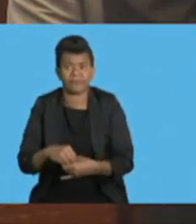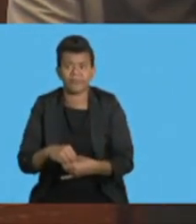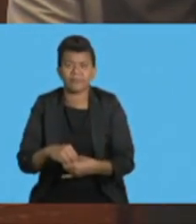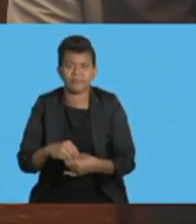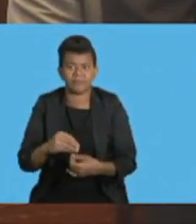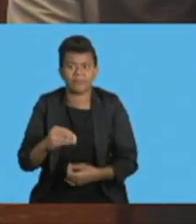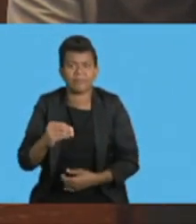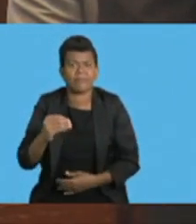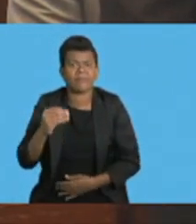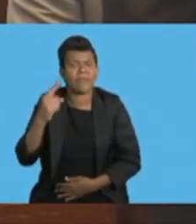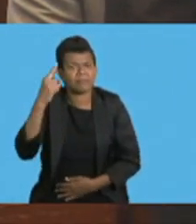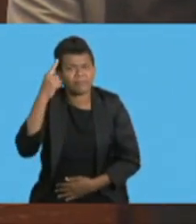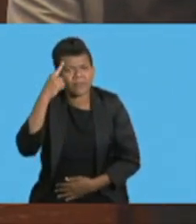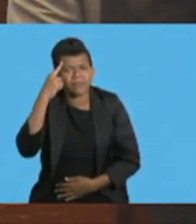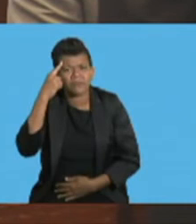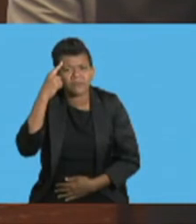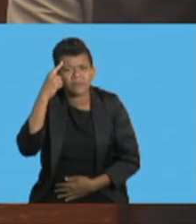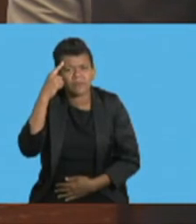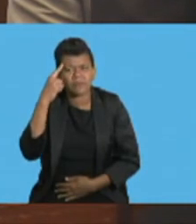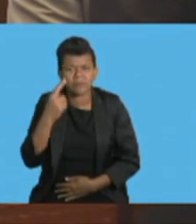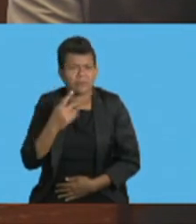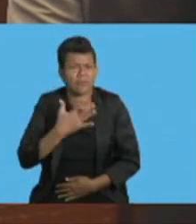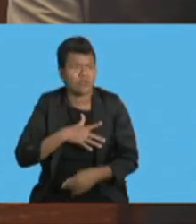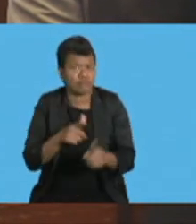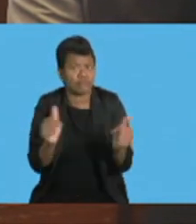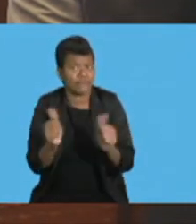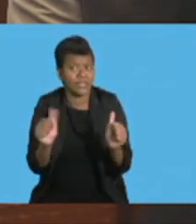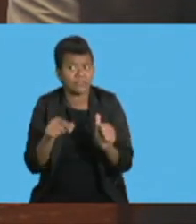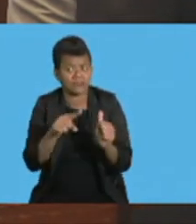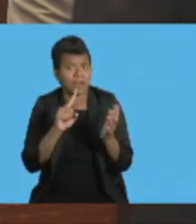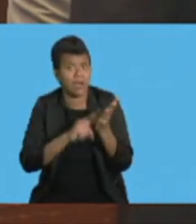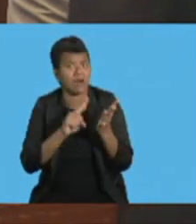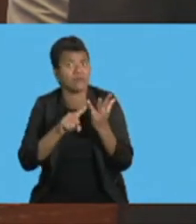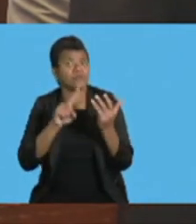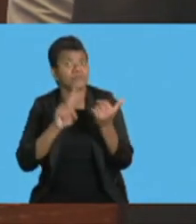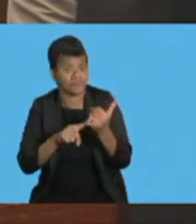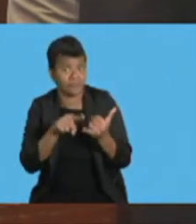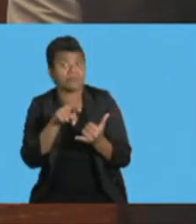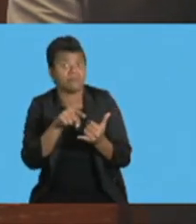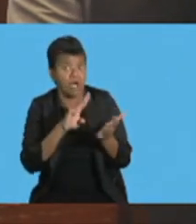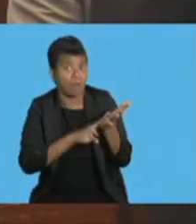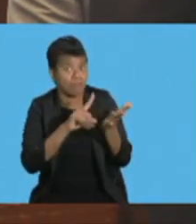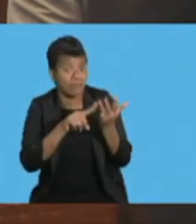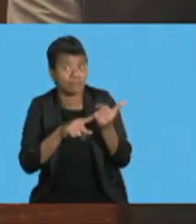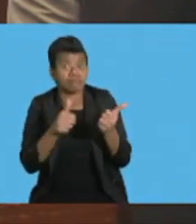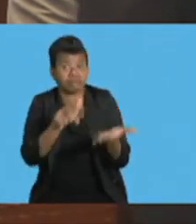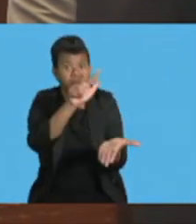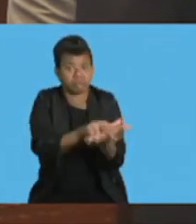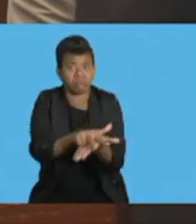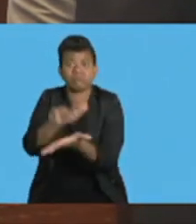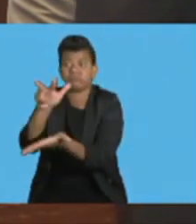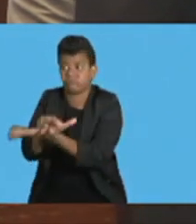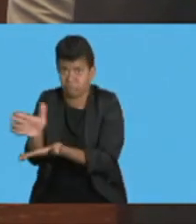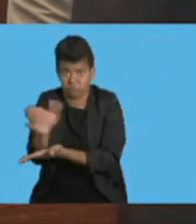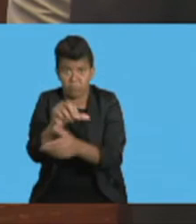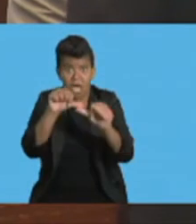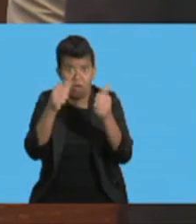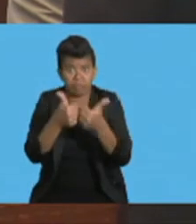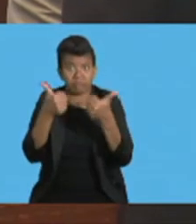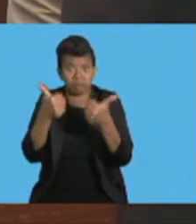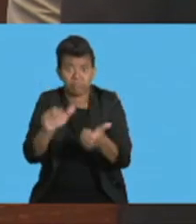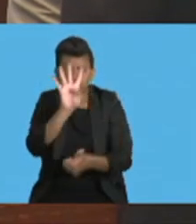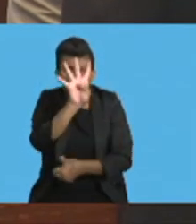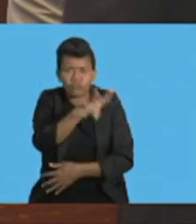the MOU, the Ministry for Lands carried out the survey works which were approved by the Suva City Council, and the provisional approval